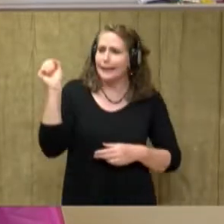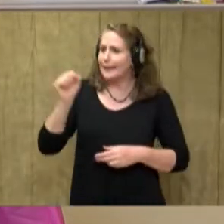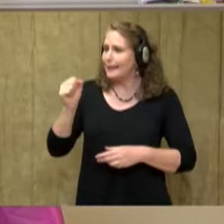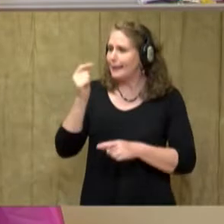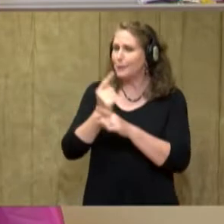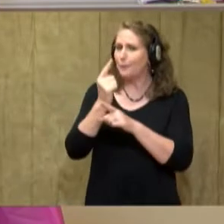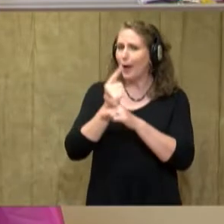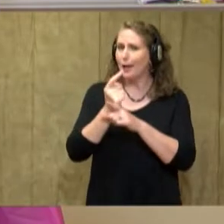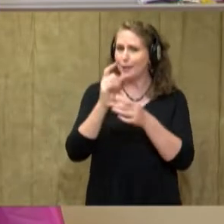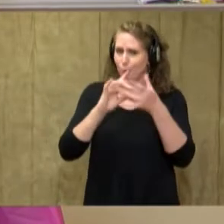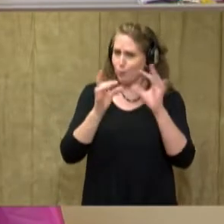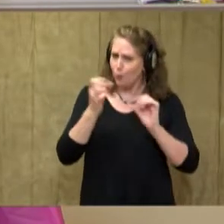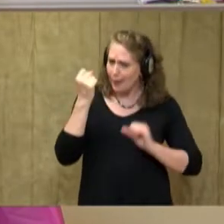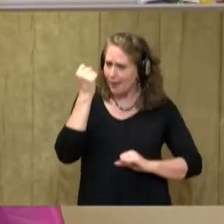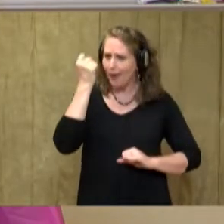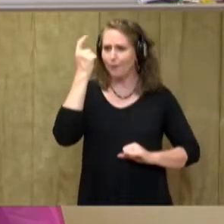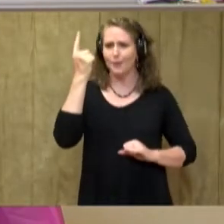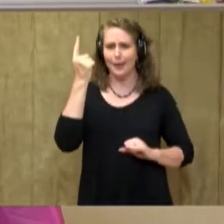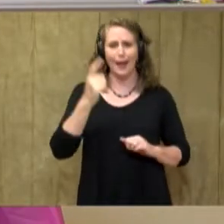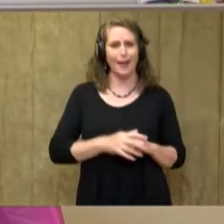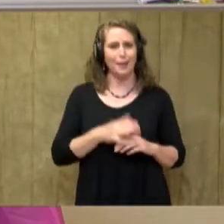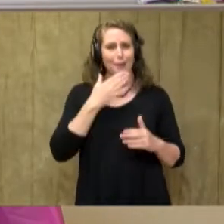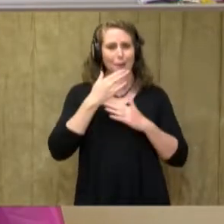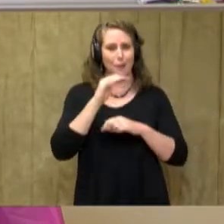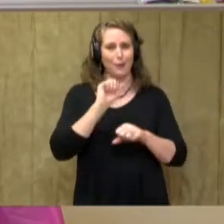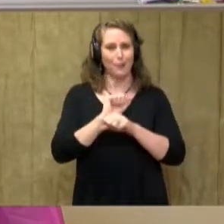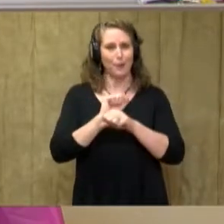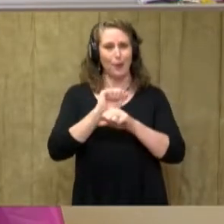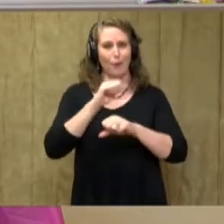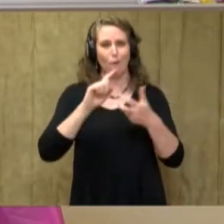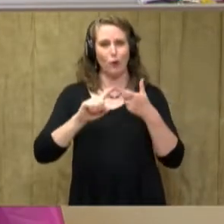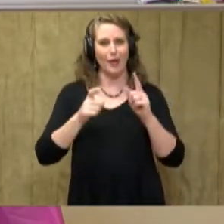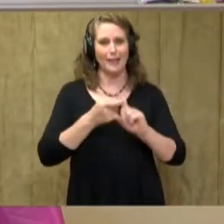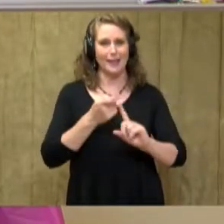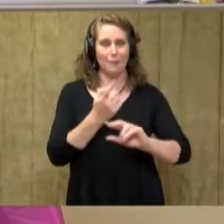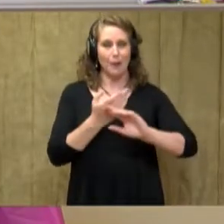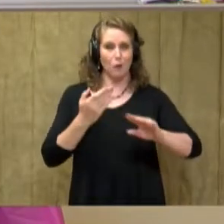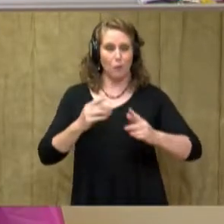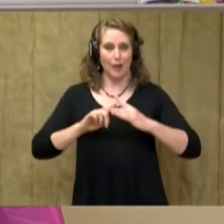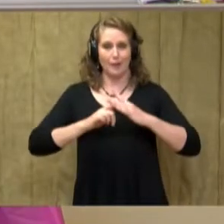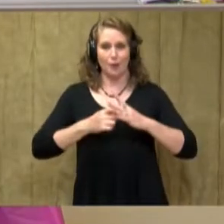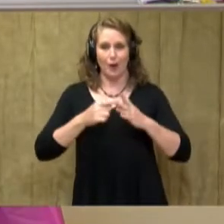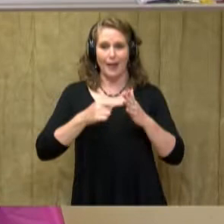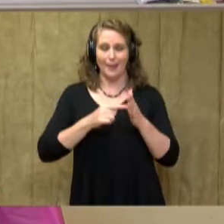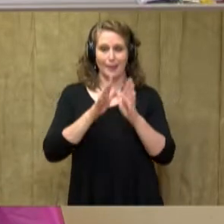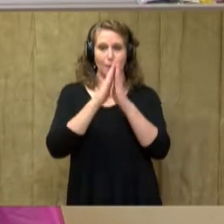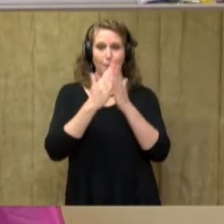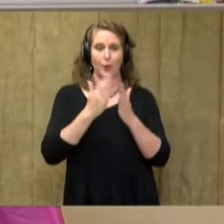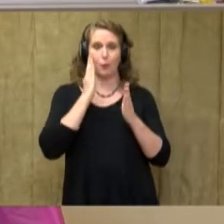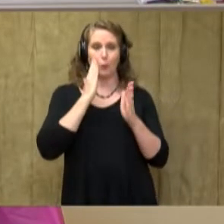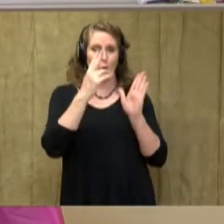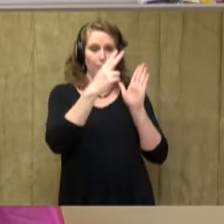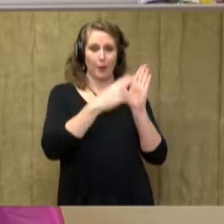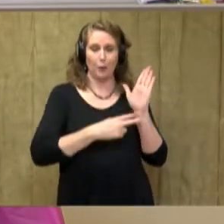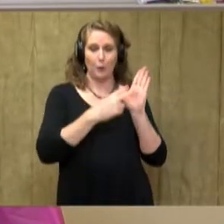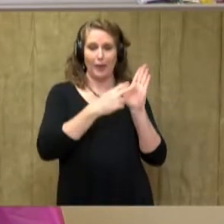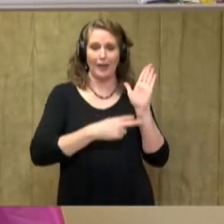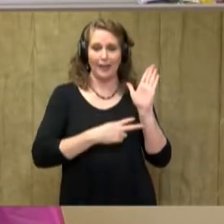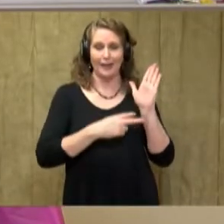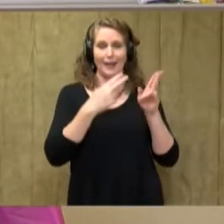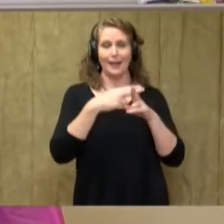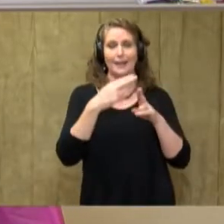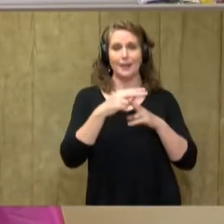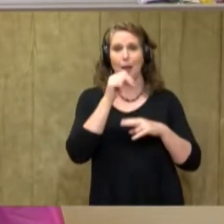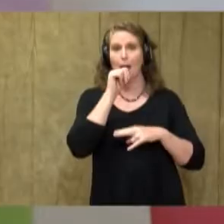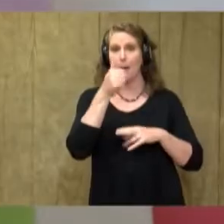understand a story. That's exactly right. Good job, friends. So, before we get started, this is the book that we are actually going to be reading today. It's